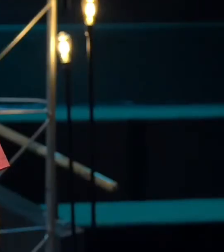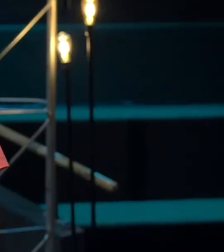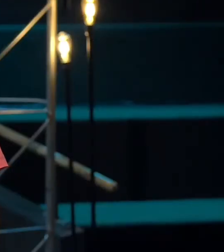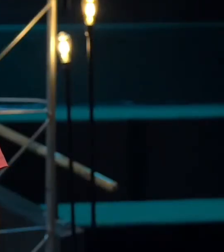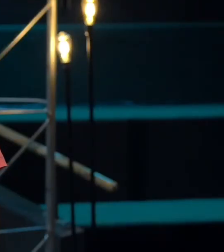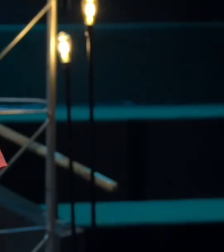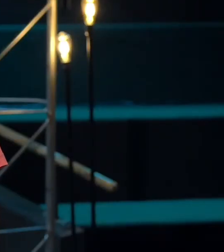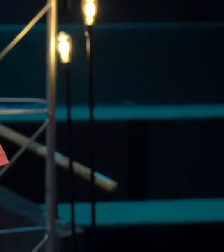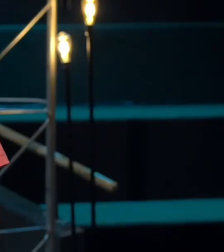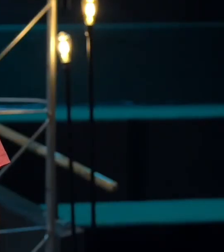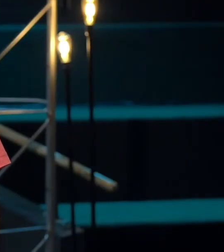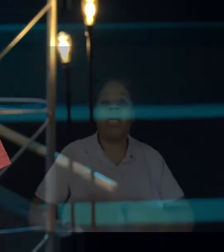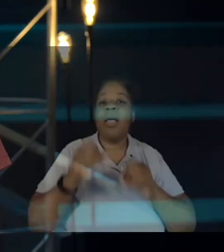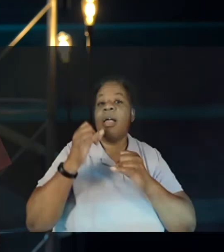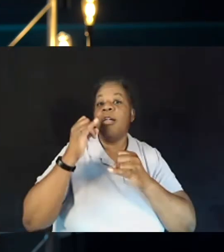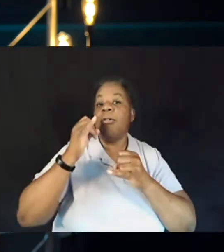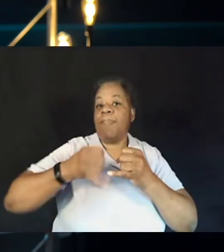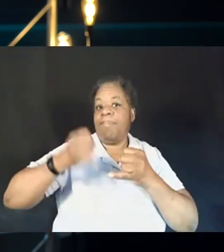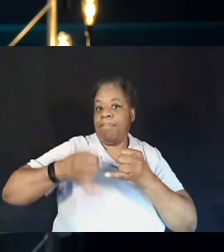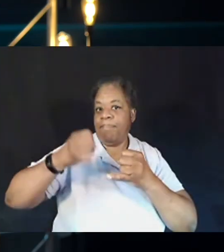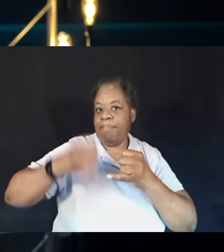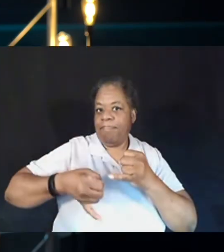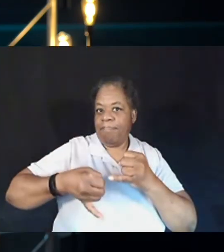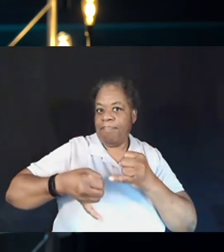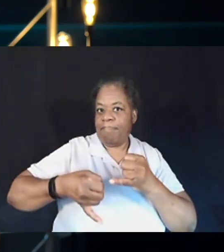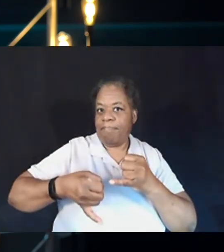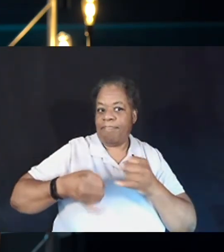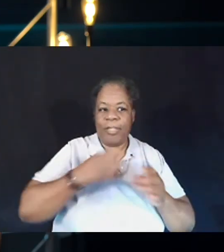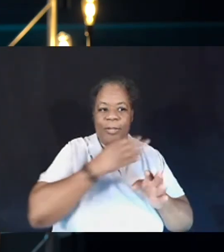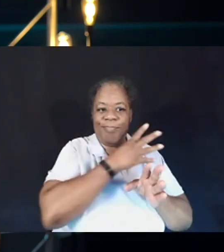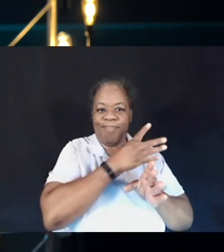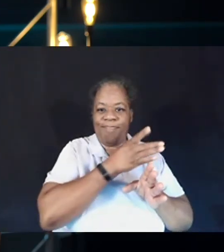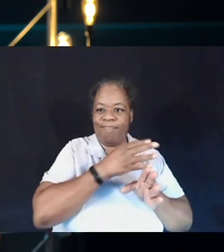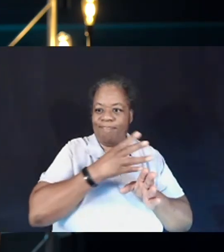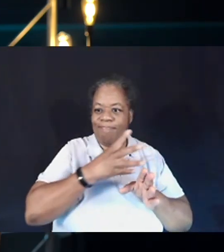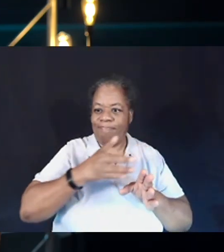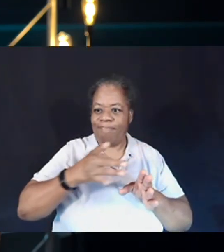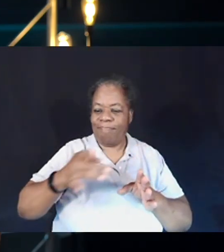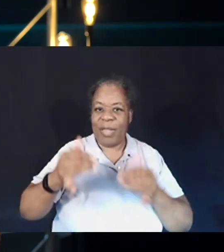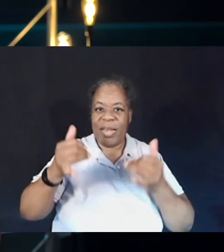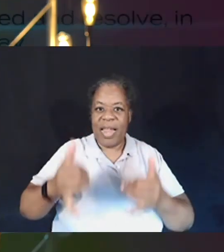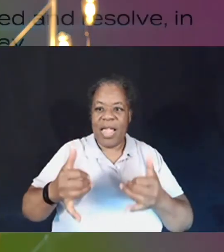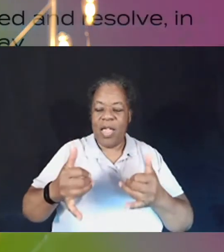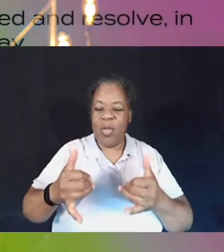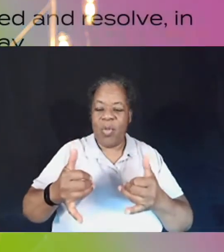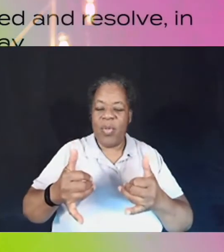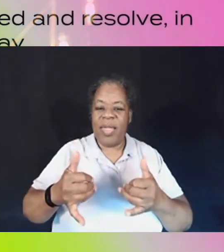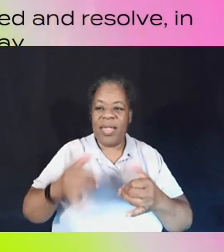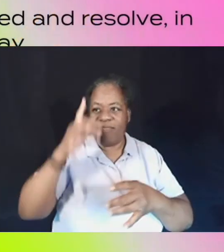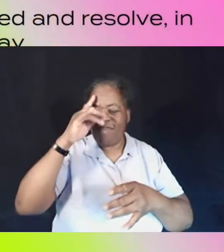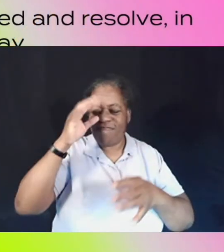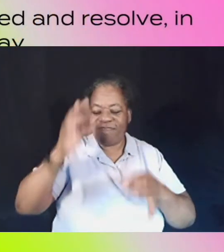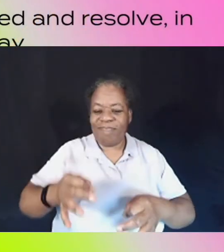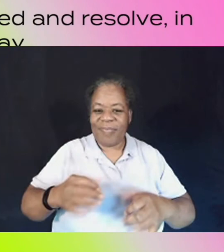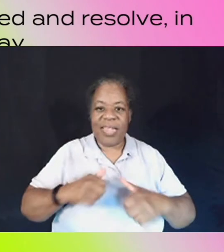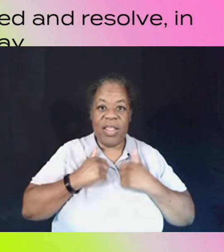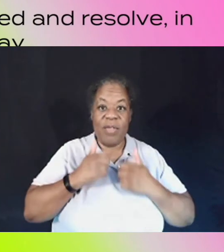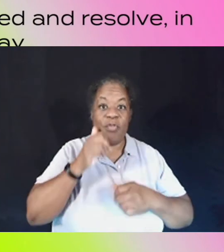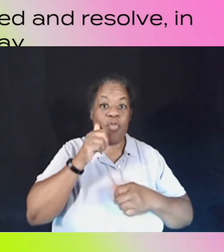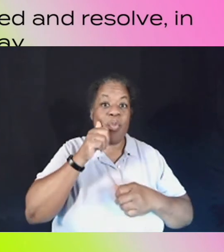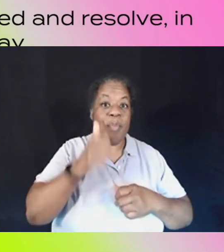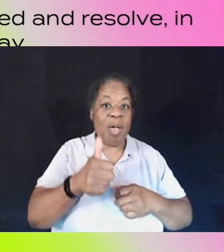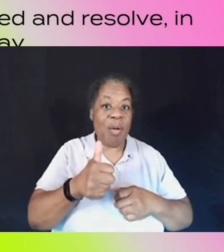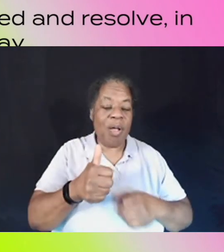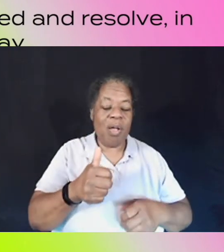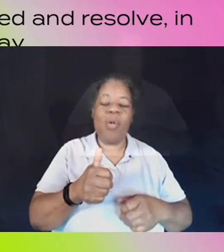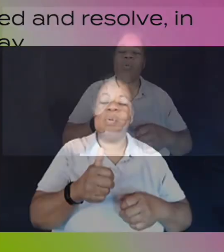Finally, after you've walked through the whole thing, resolve to live tomorrow well. choose one piece